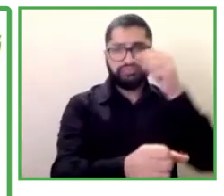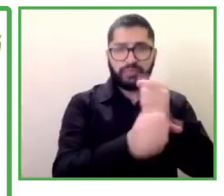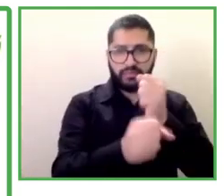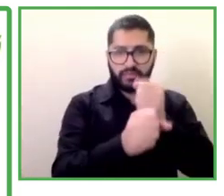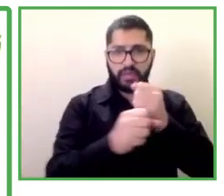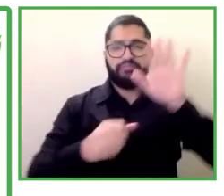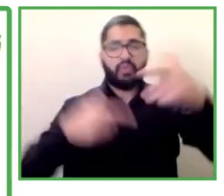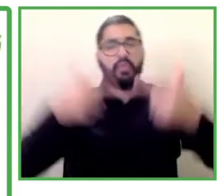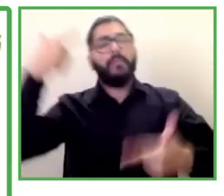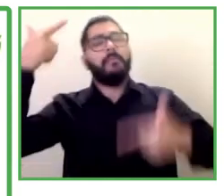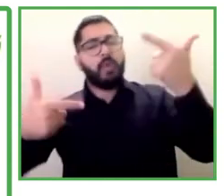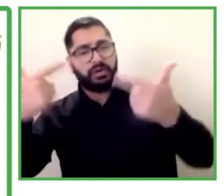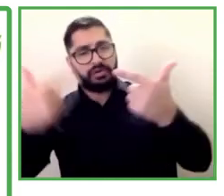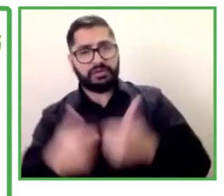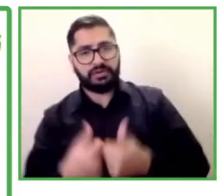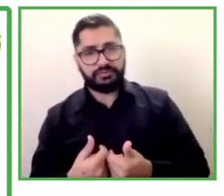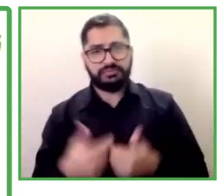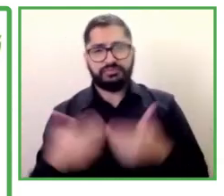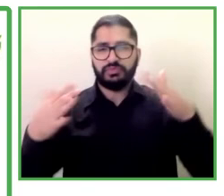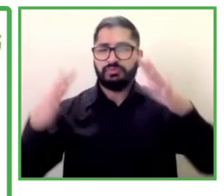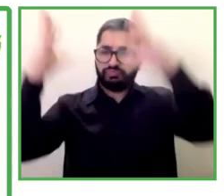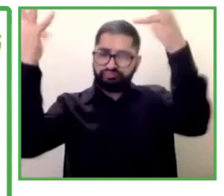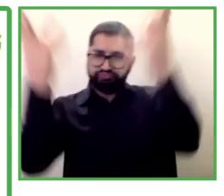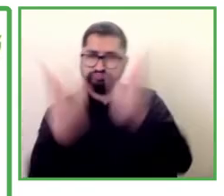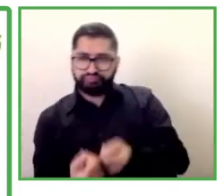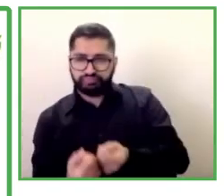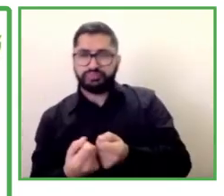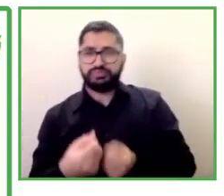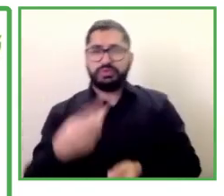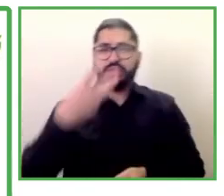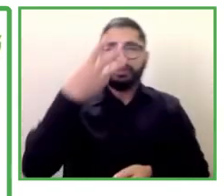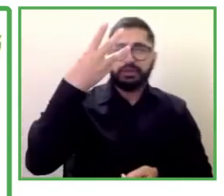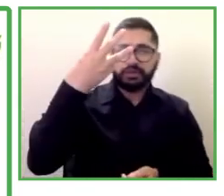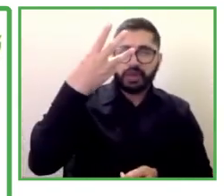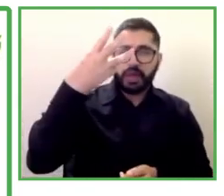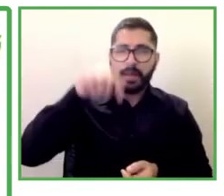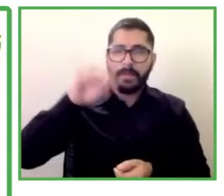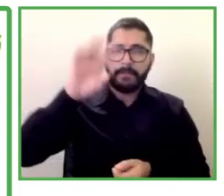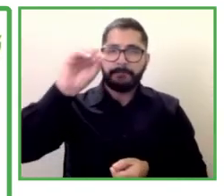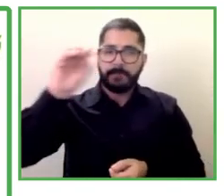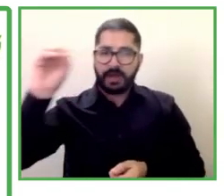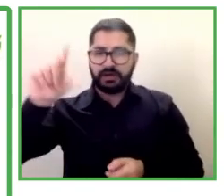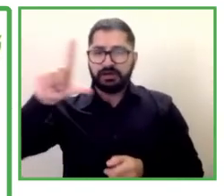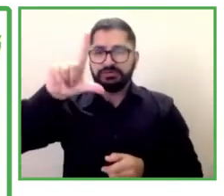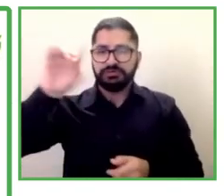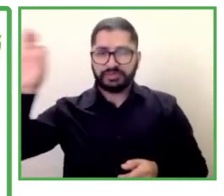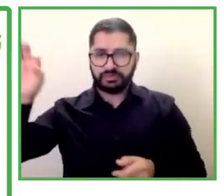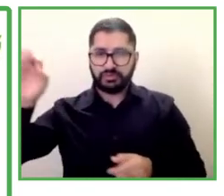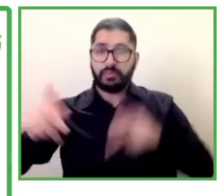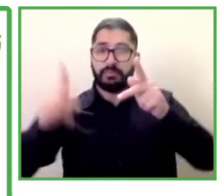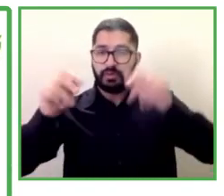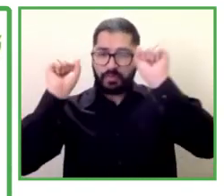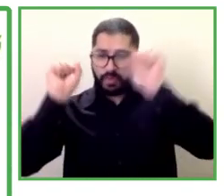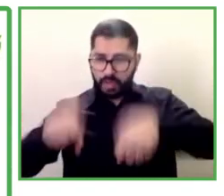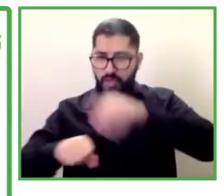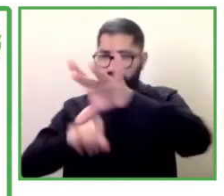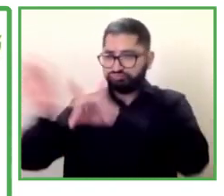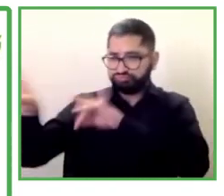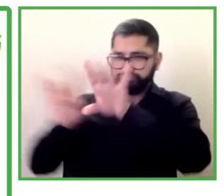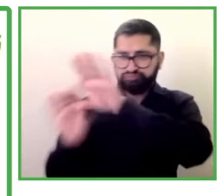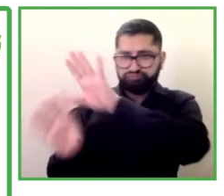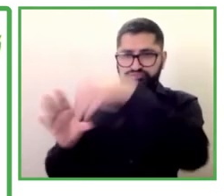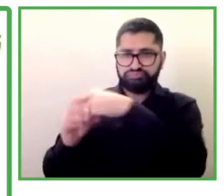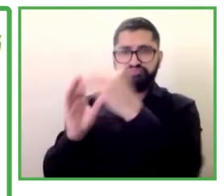About the impact of this policy, we have calculated that 3,700 people could be part of these measures, and the financing